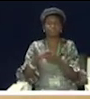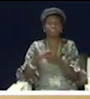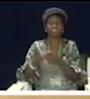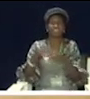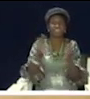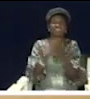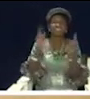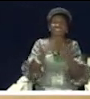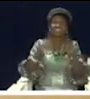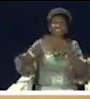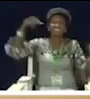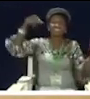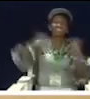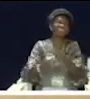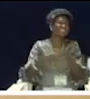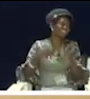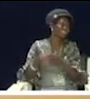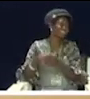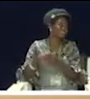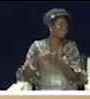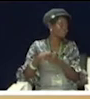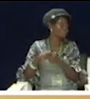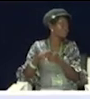That's really deep.